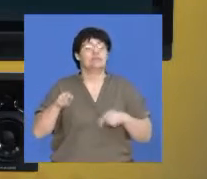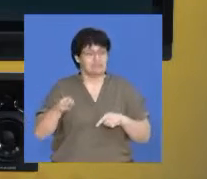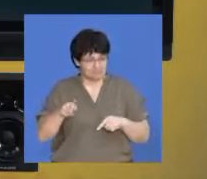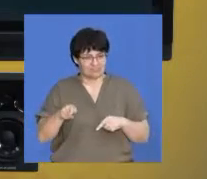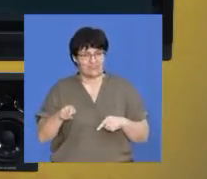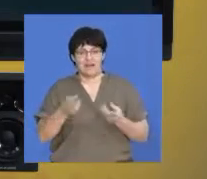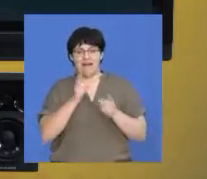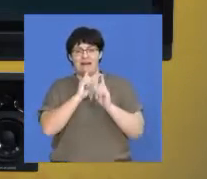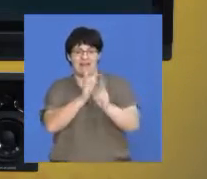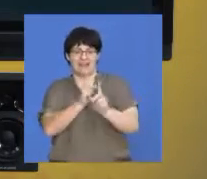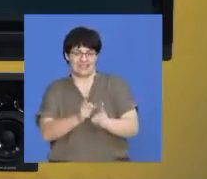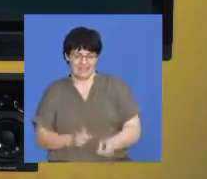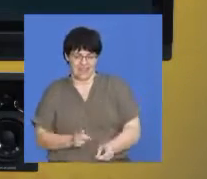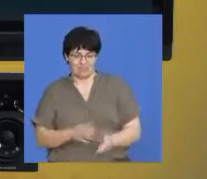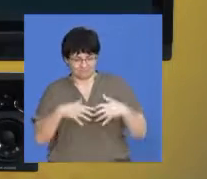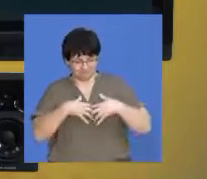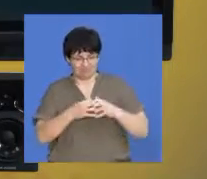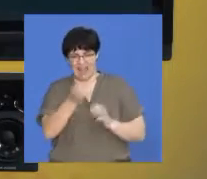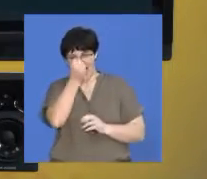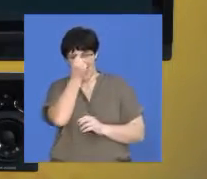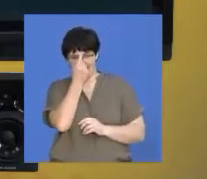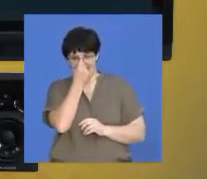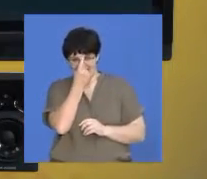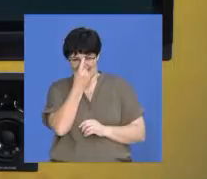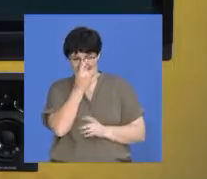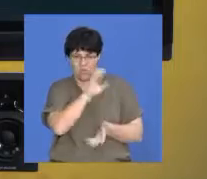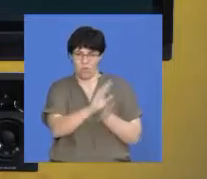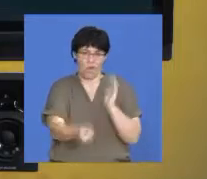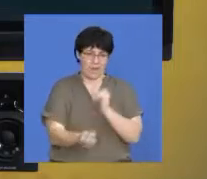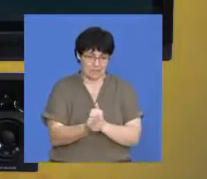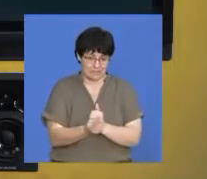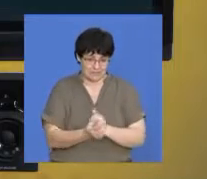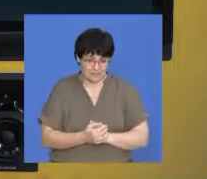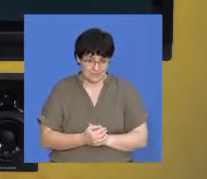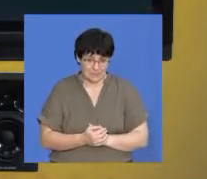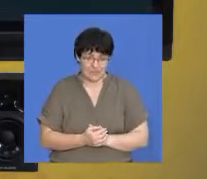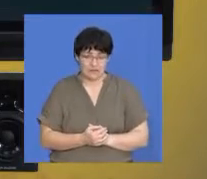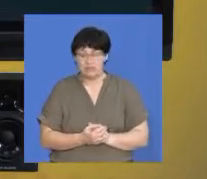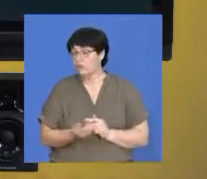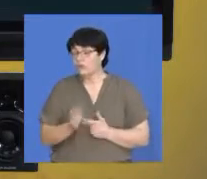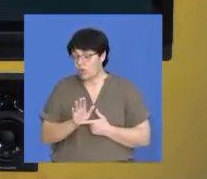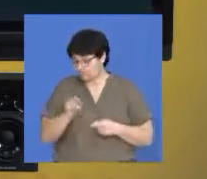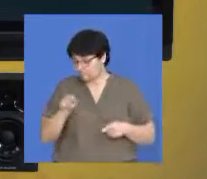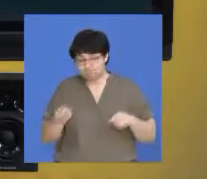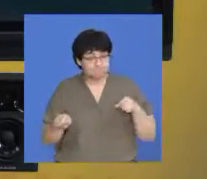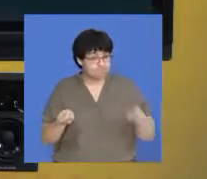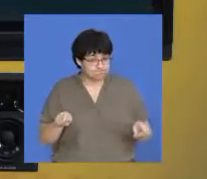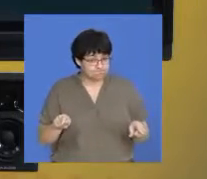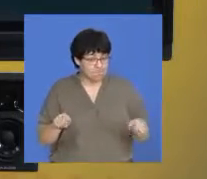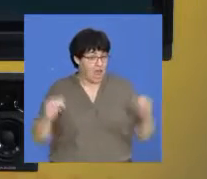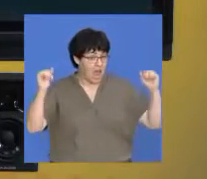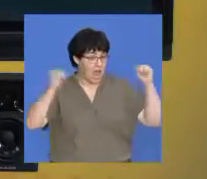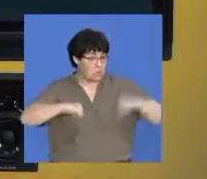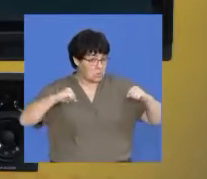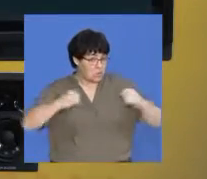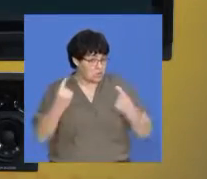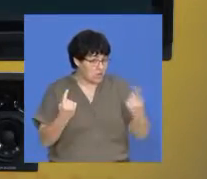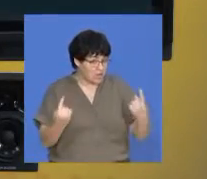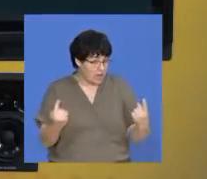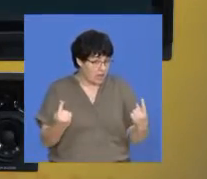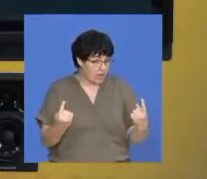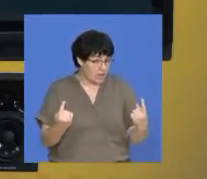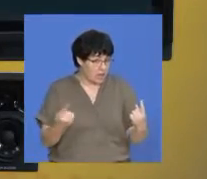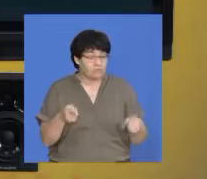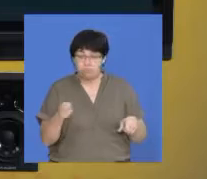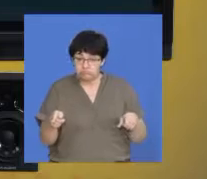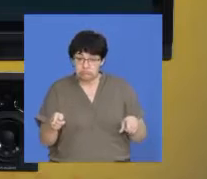are able to make sense of the event, to show if these two sources agree. Because if the two